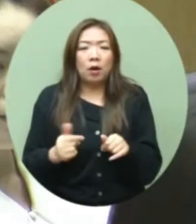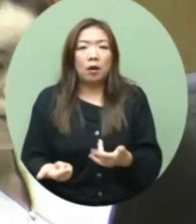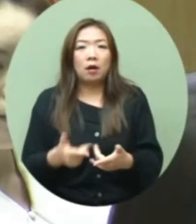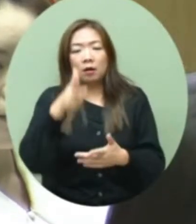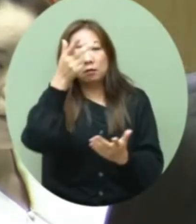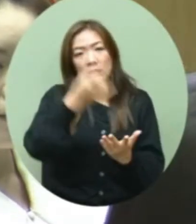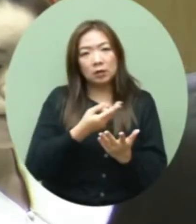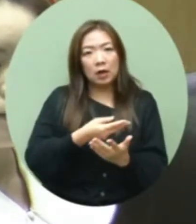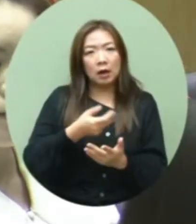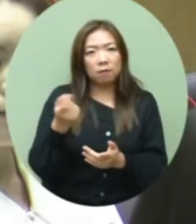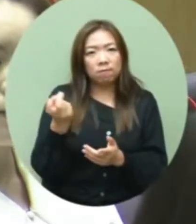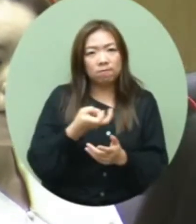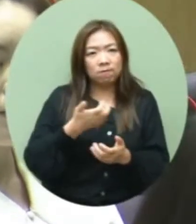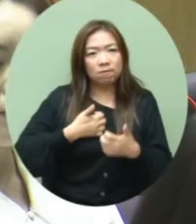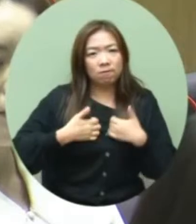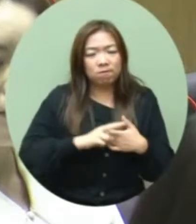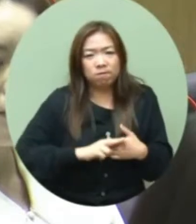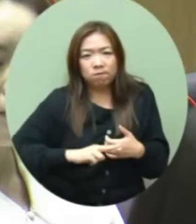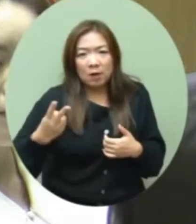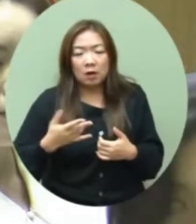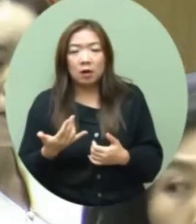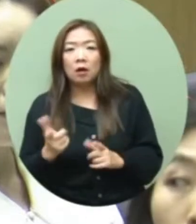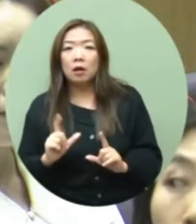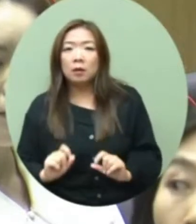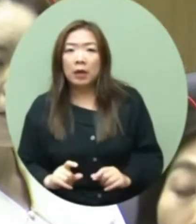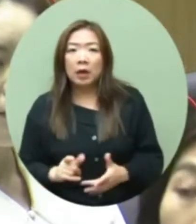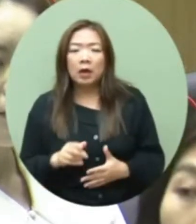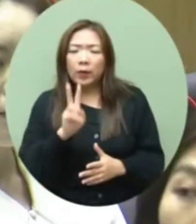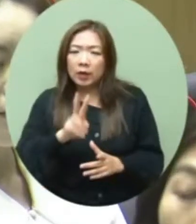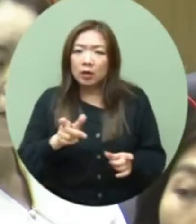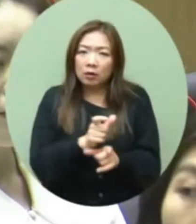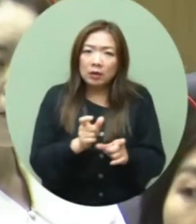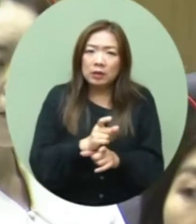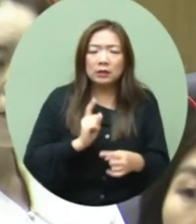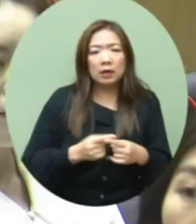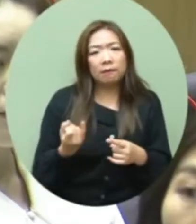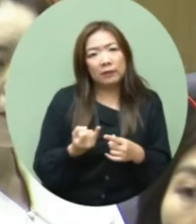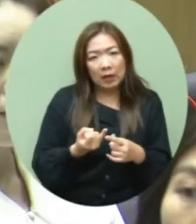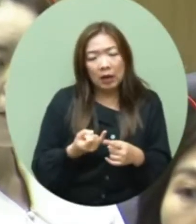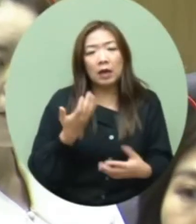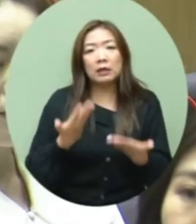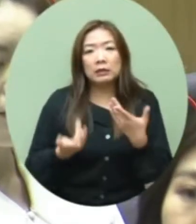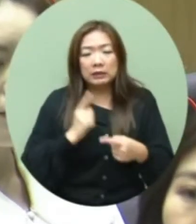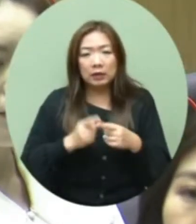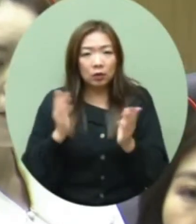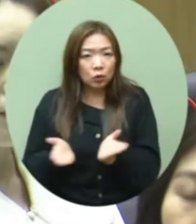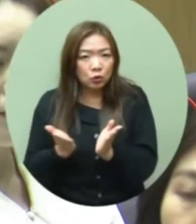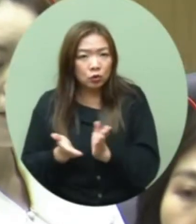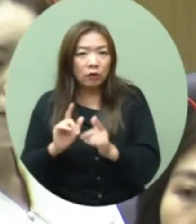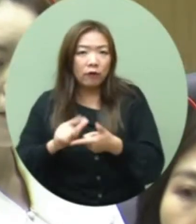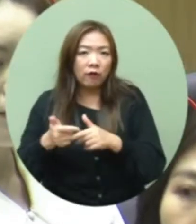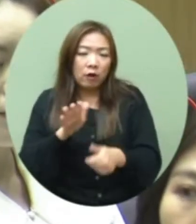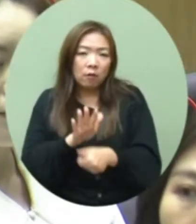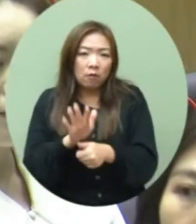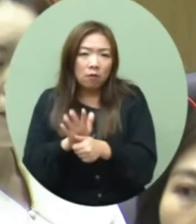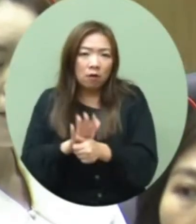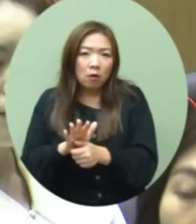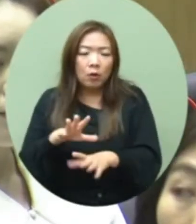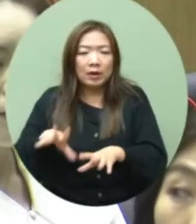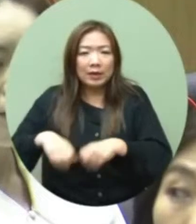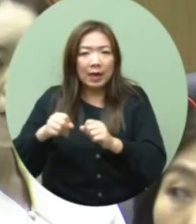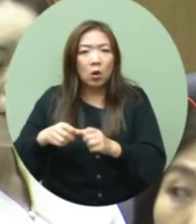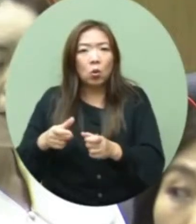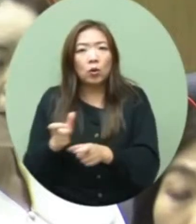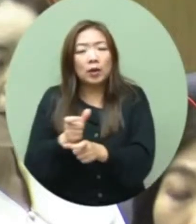liquor, and there are also changes in the principal moratorium. Why is there such a sudden change? Is it because